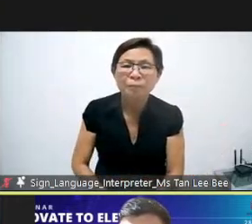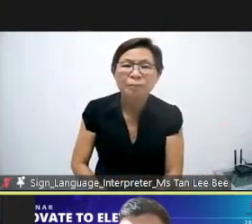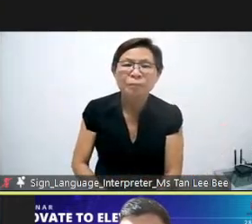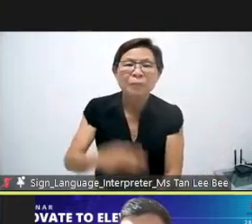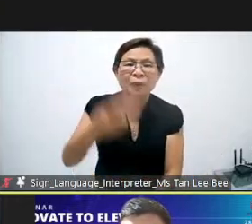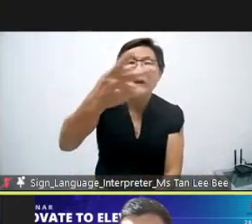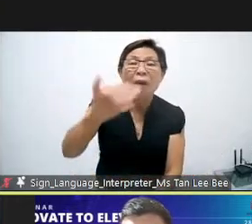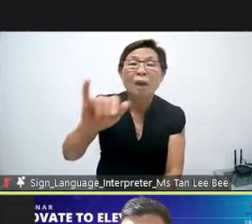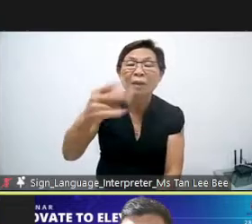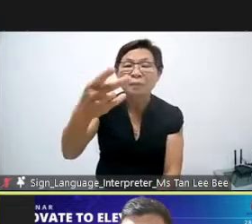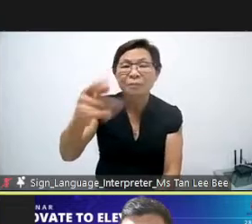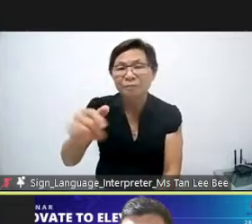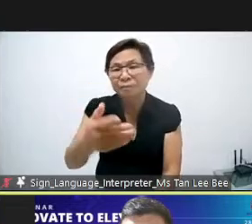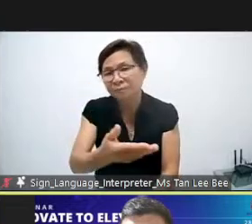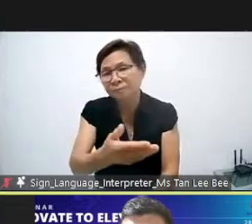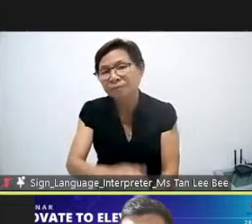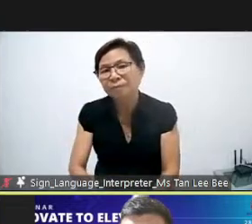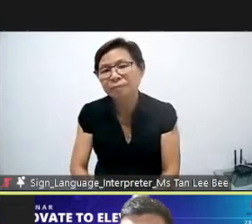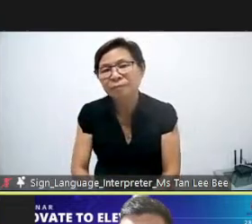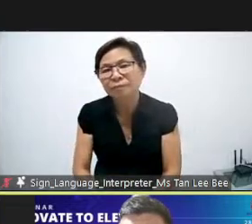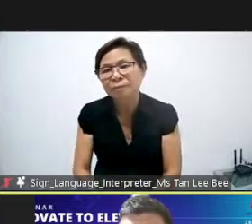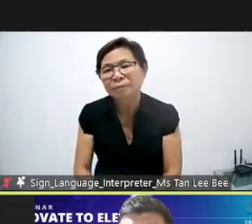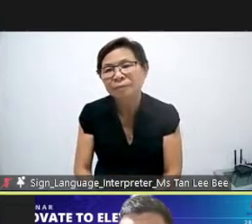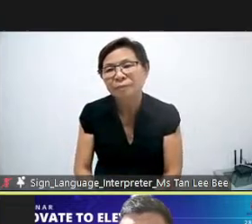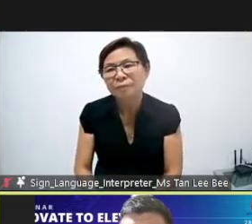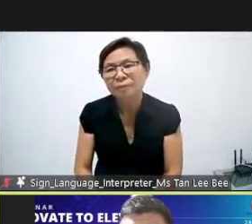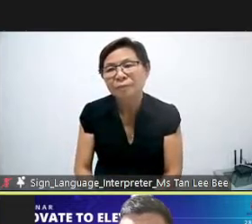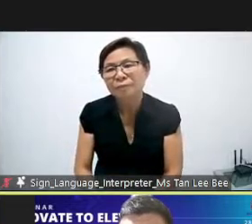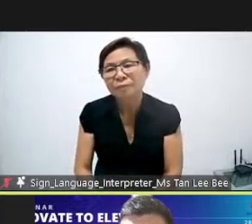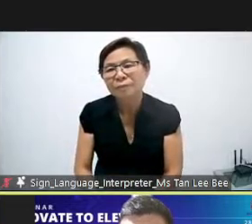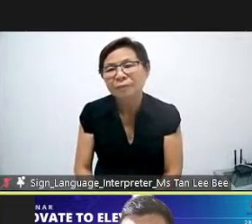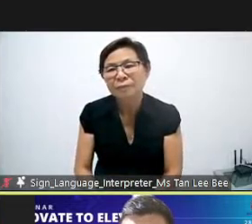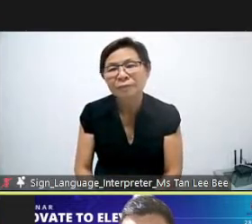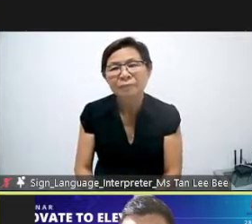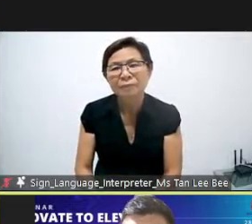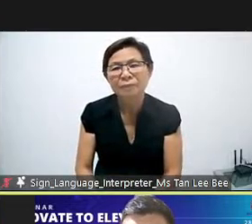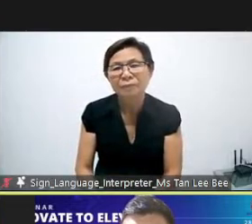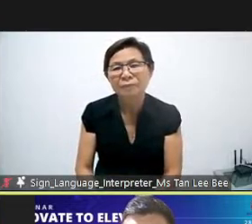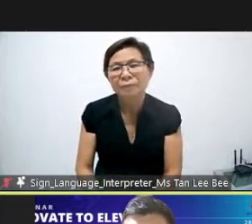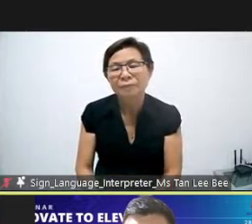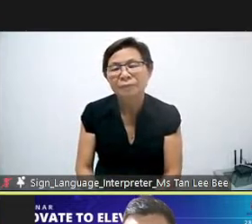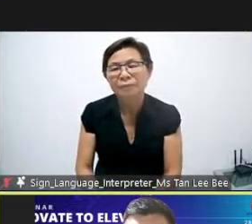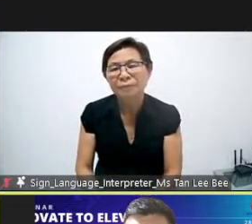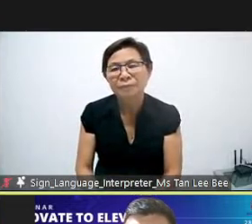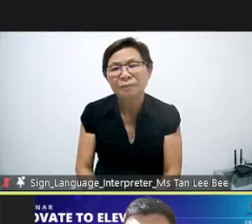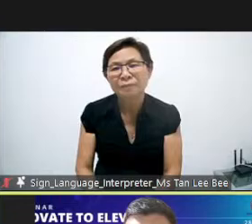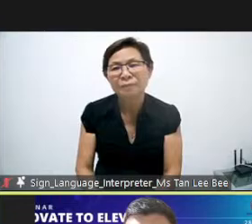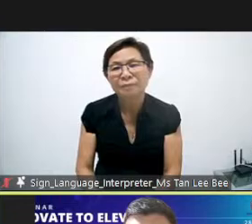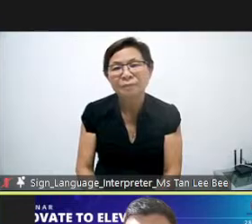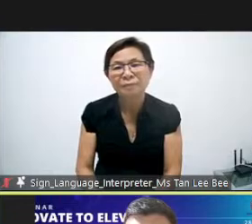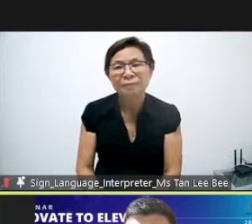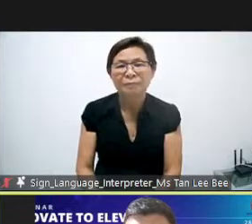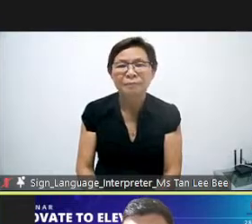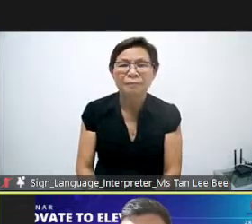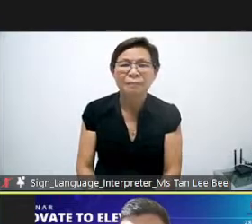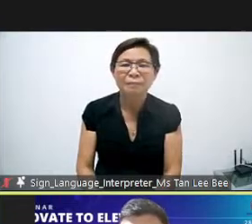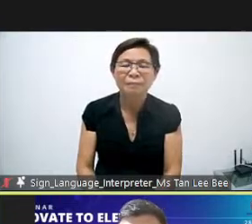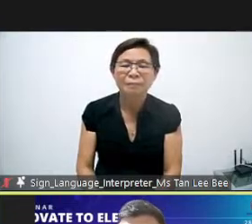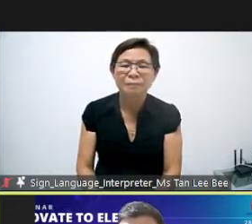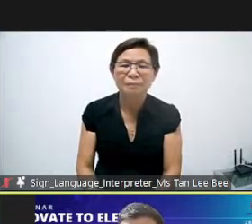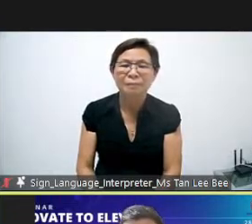Hi, I'm Irvin. I've done this study to